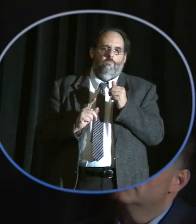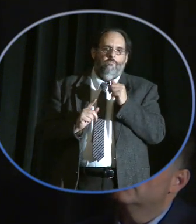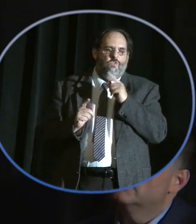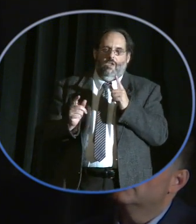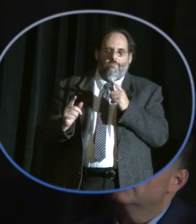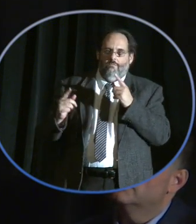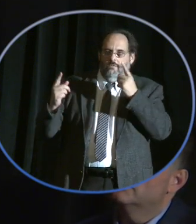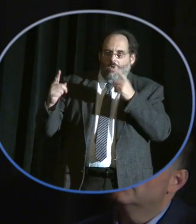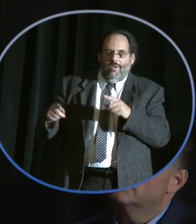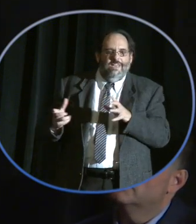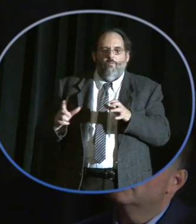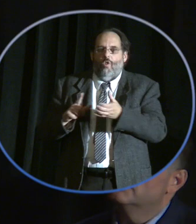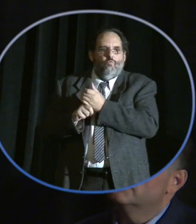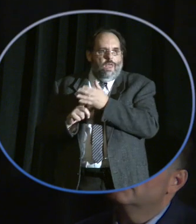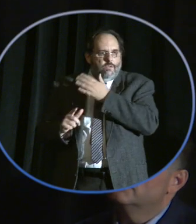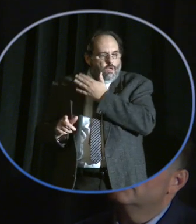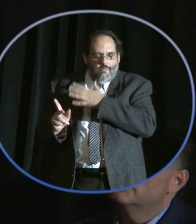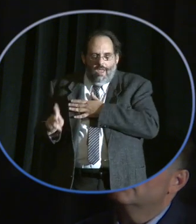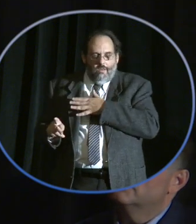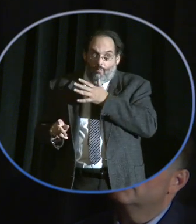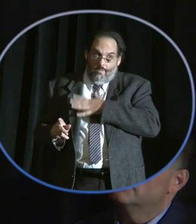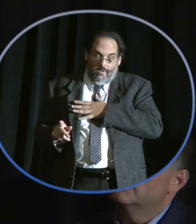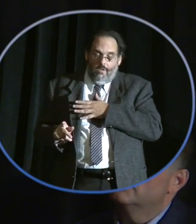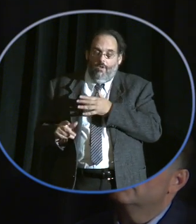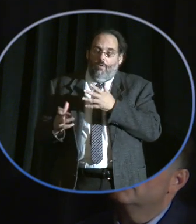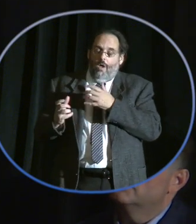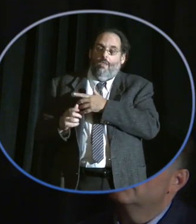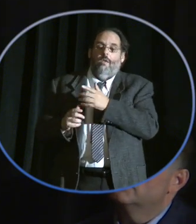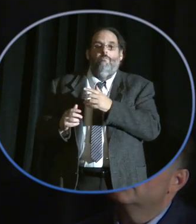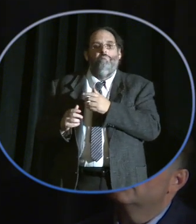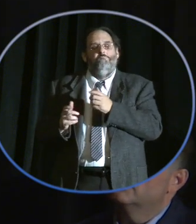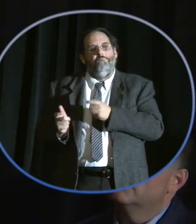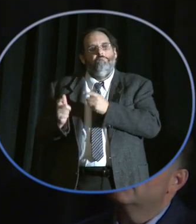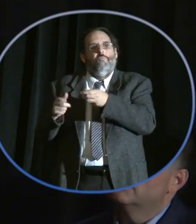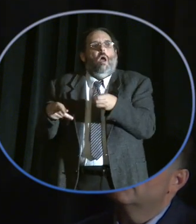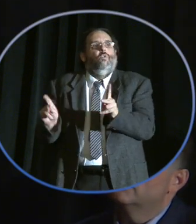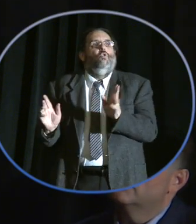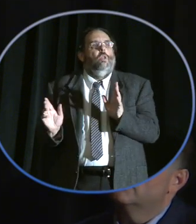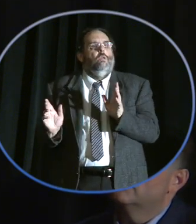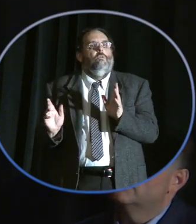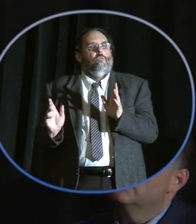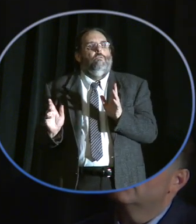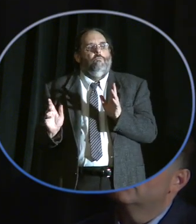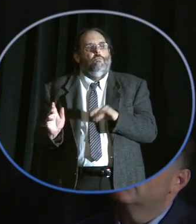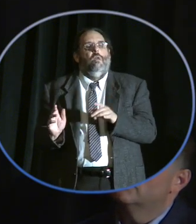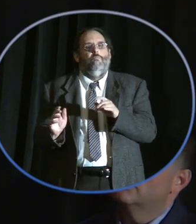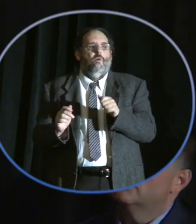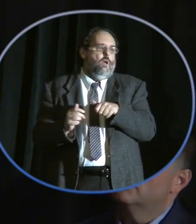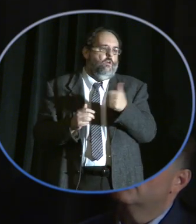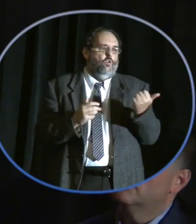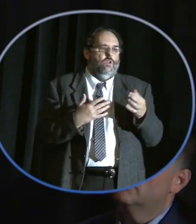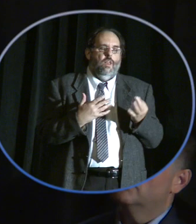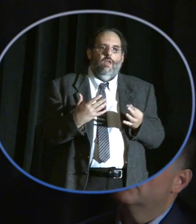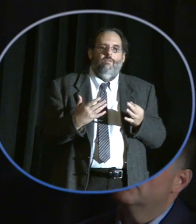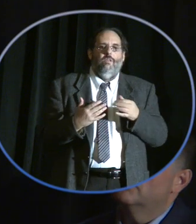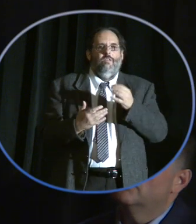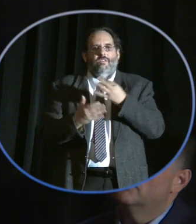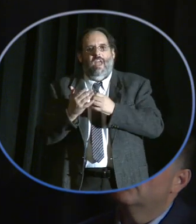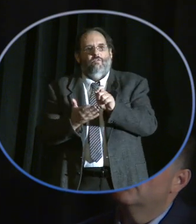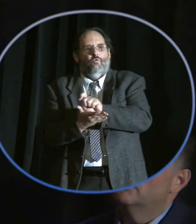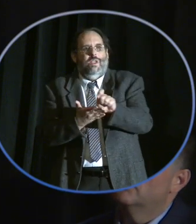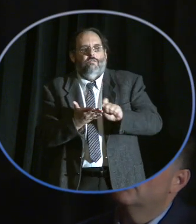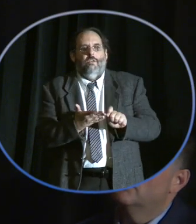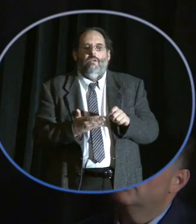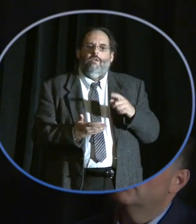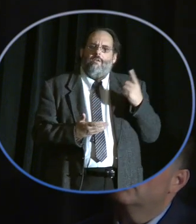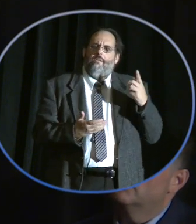We did not want to arrest these young men and young women. We wanted to create pathways to opportunity for them as an alternative to squeegeeing. Some of